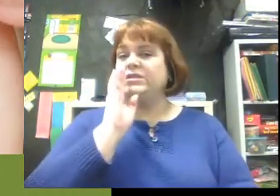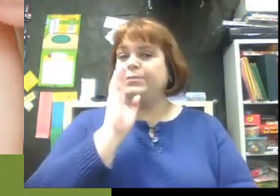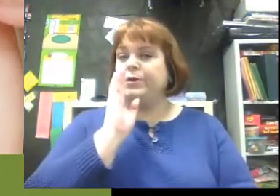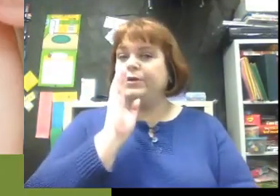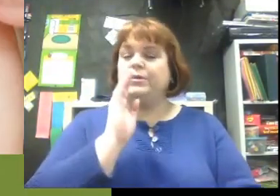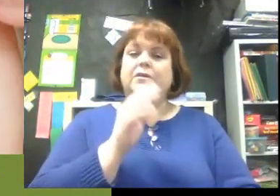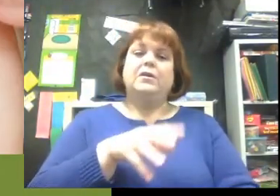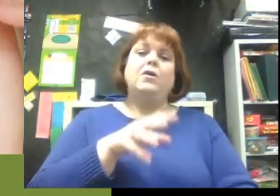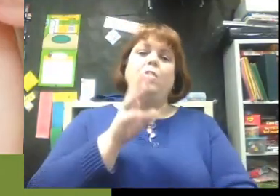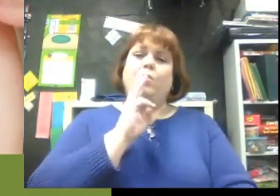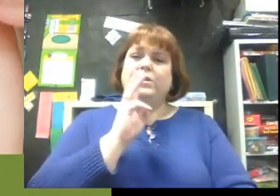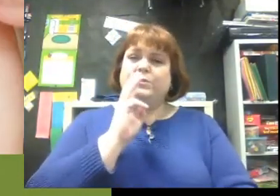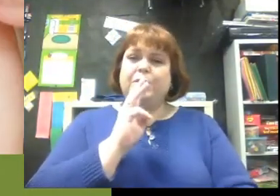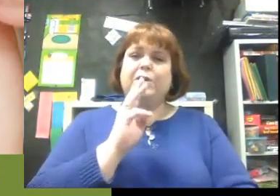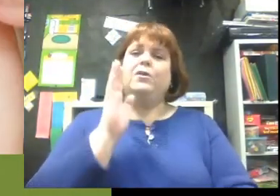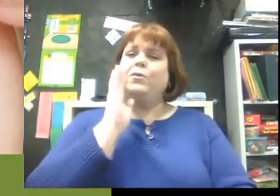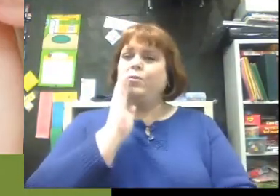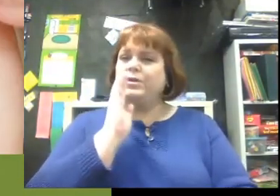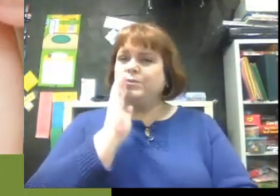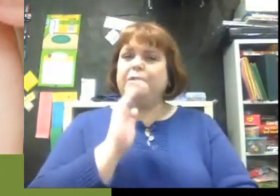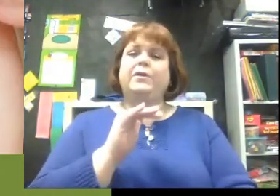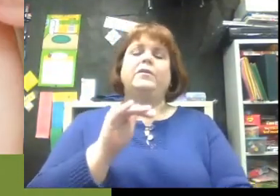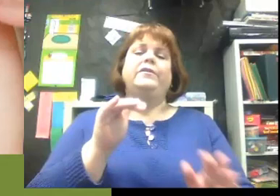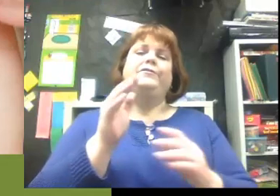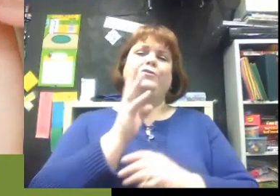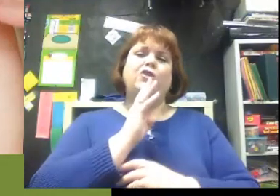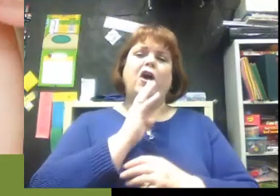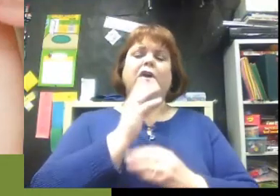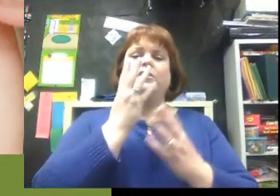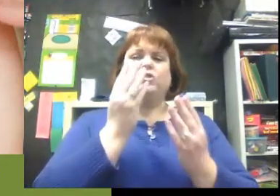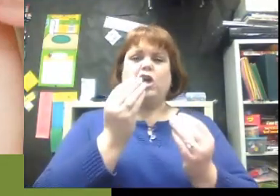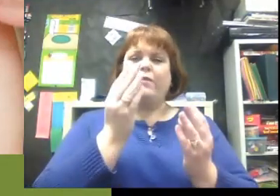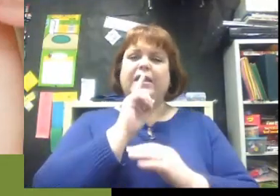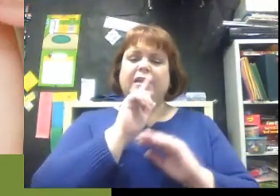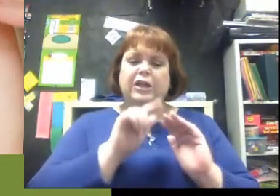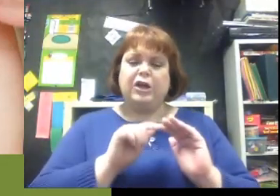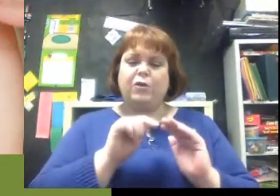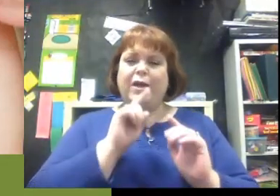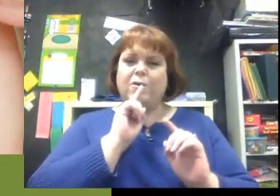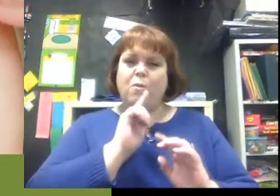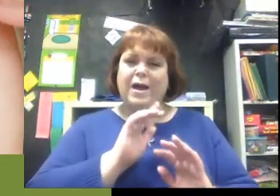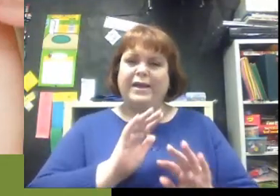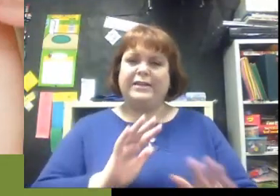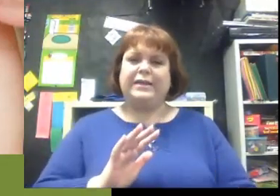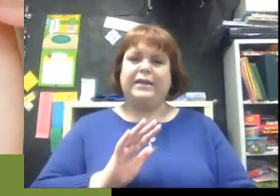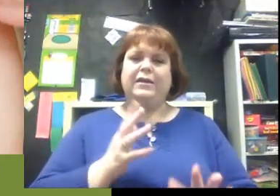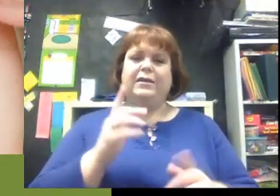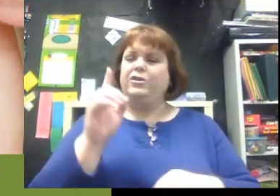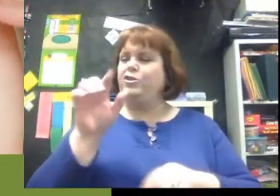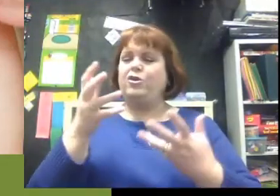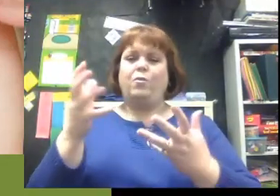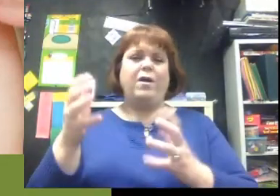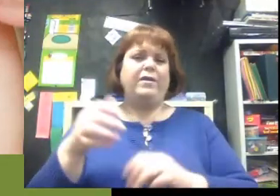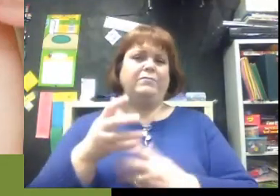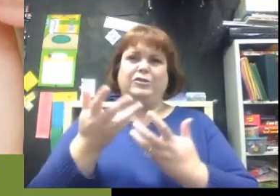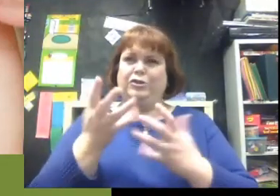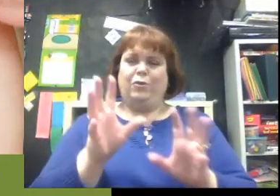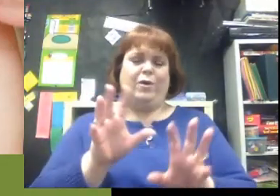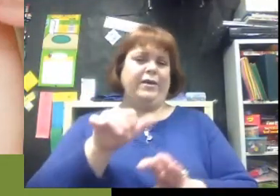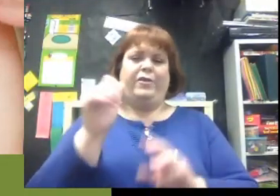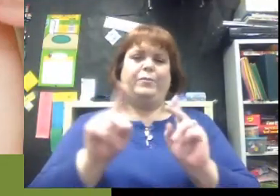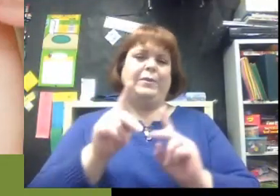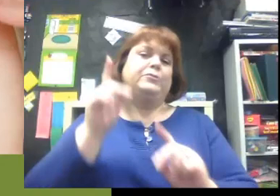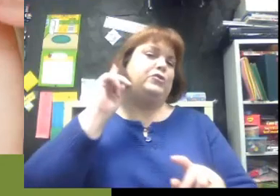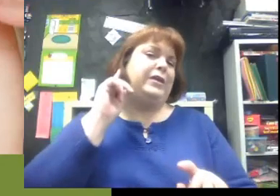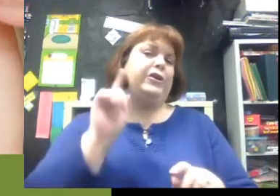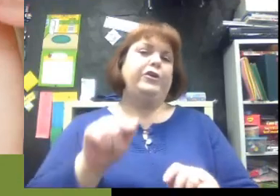Whisper. Whisper, whisper, to talk softly and low and quietly. You don't want other